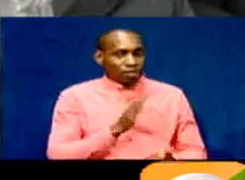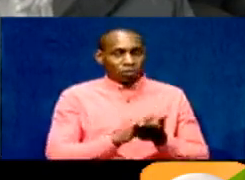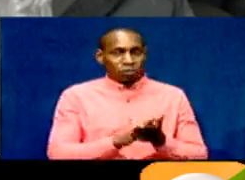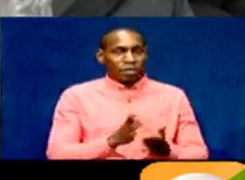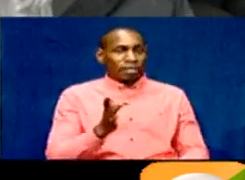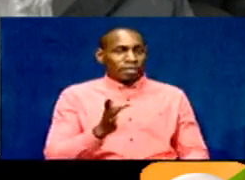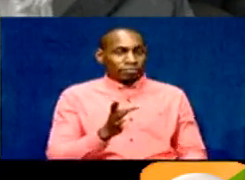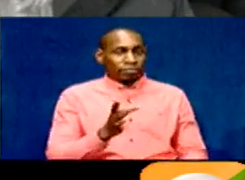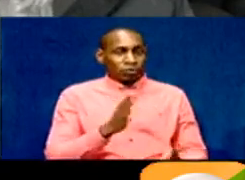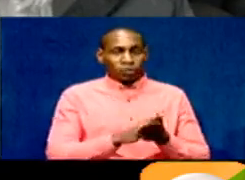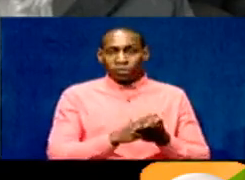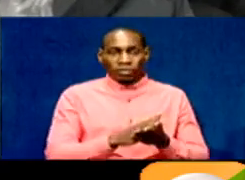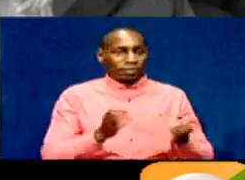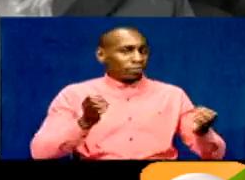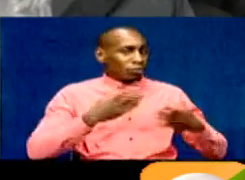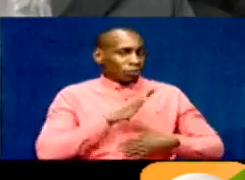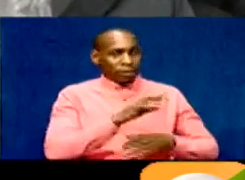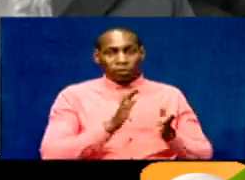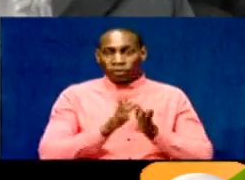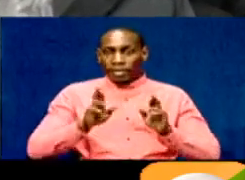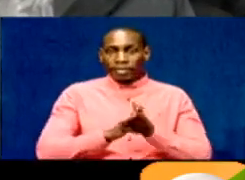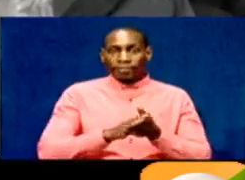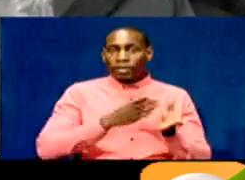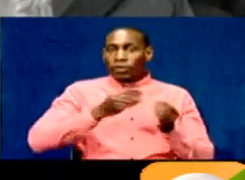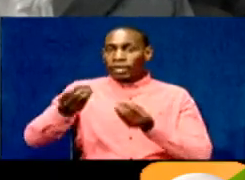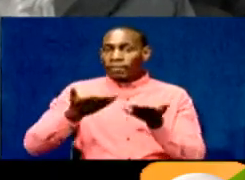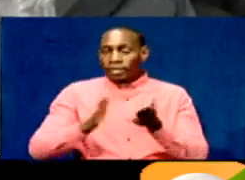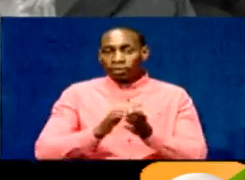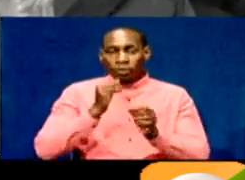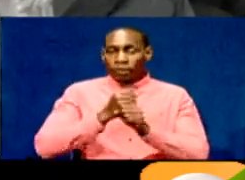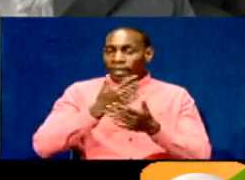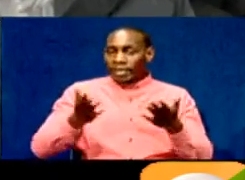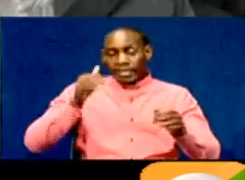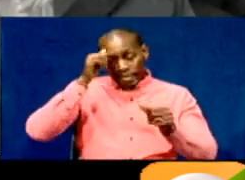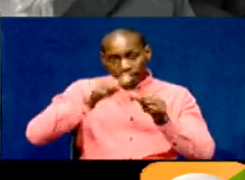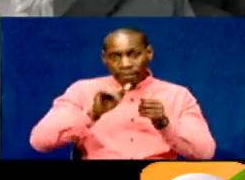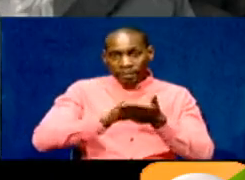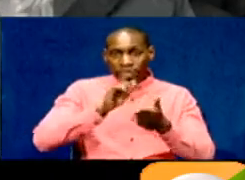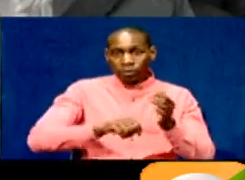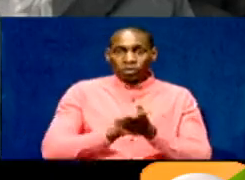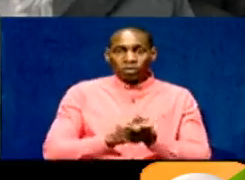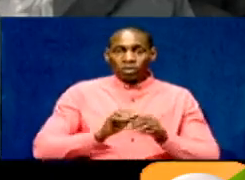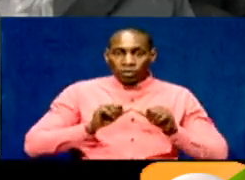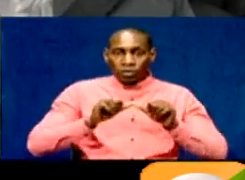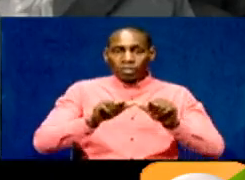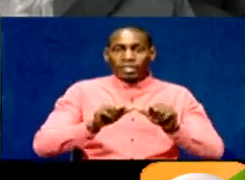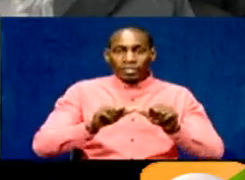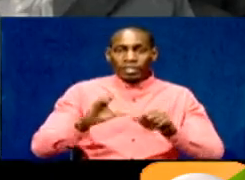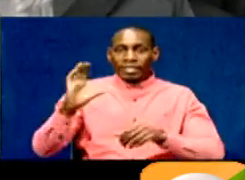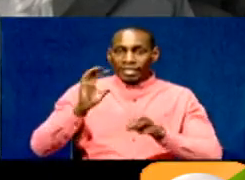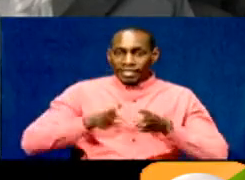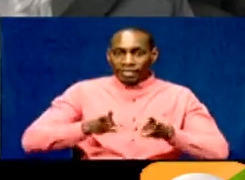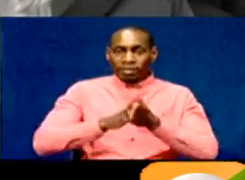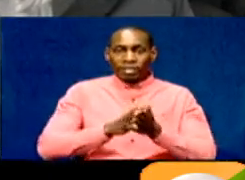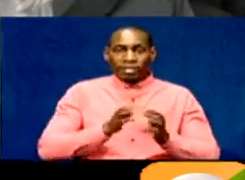you unawares. And wherever you go, whatever you do, remember to keep it the citizen way.